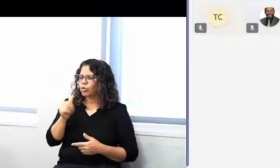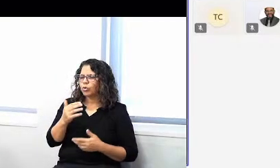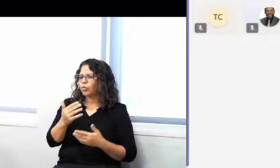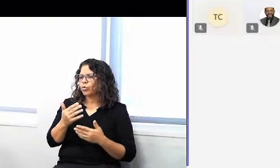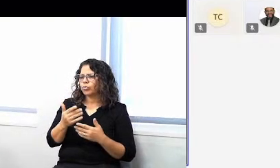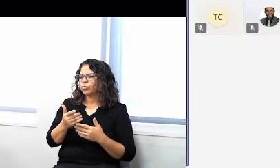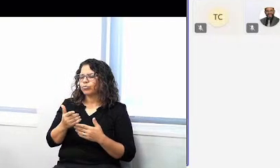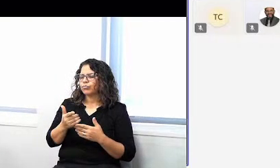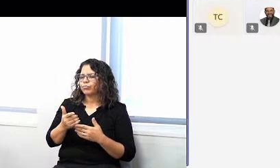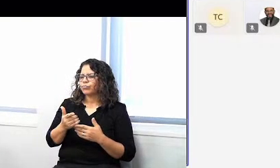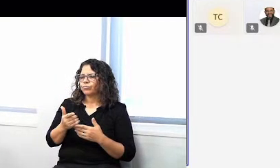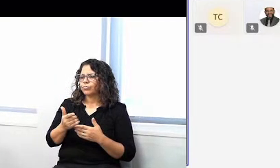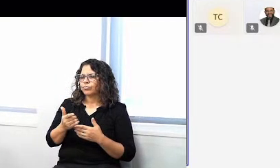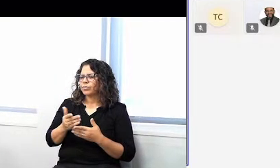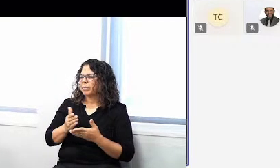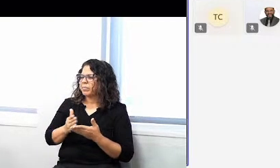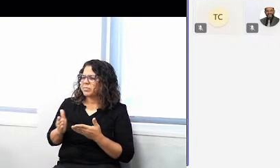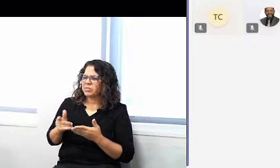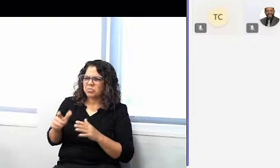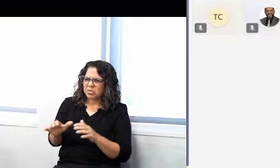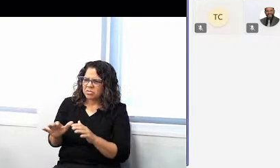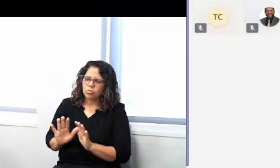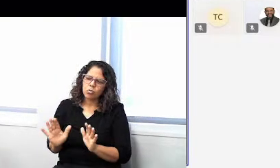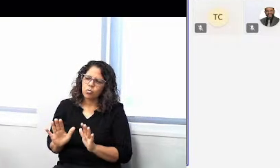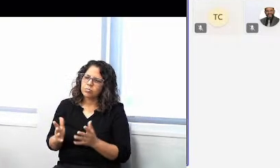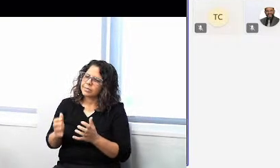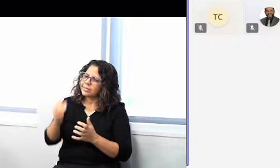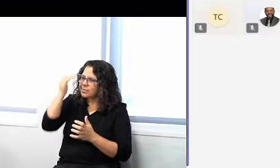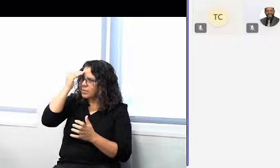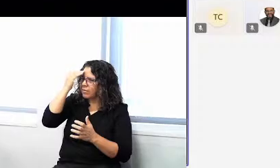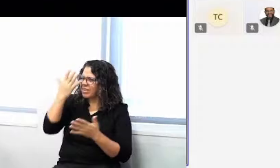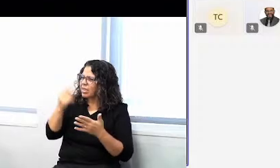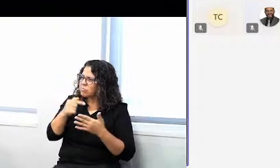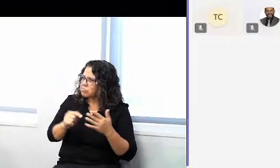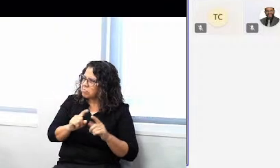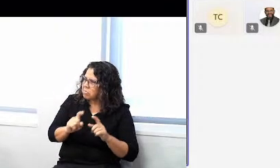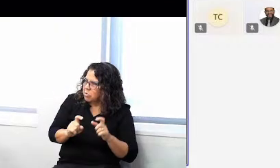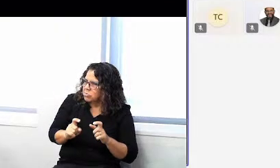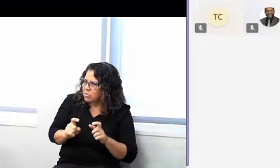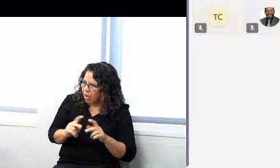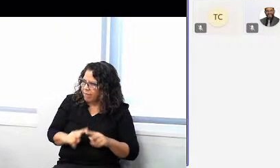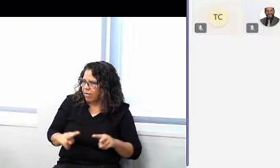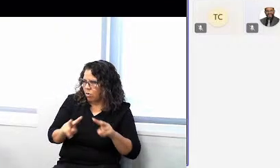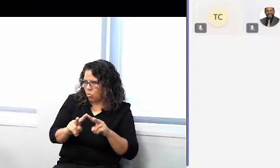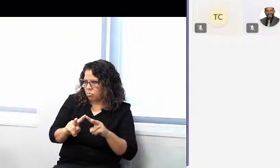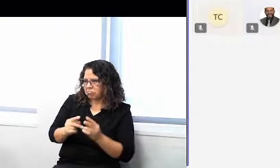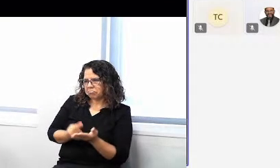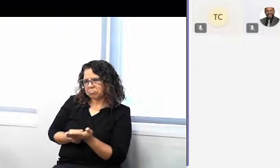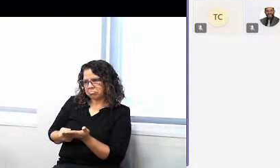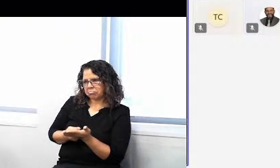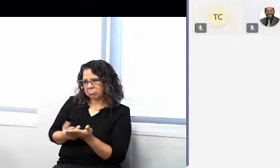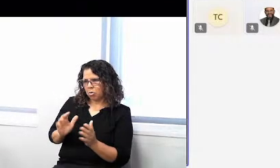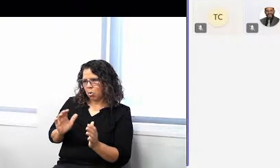see which of these questions will get us value in a conversation between us as opposed to some other means. Give me a second, please.